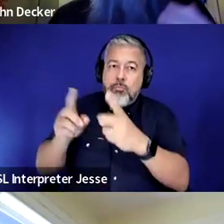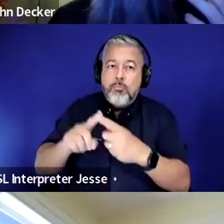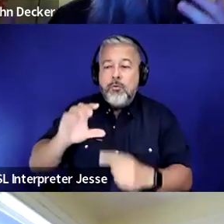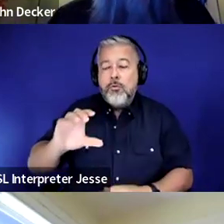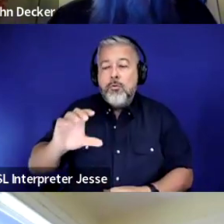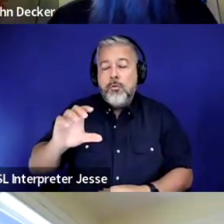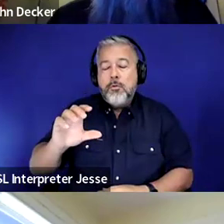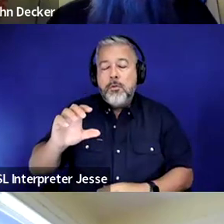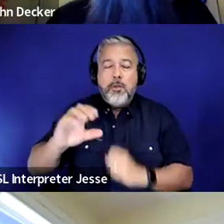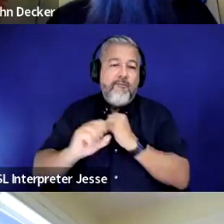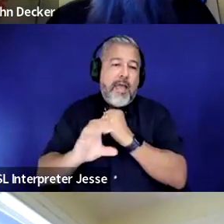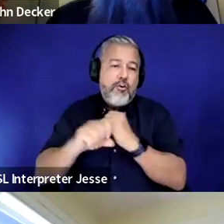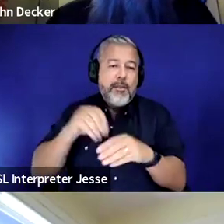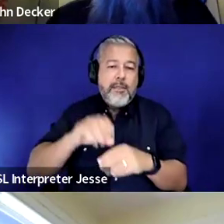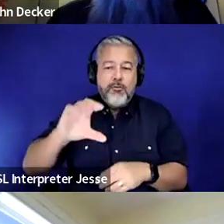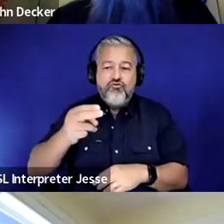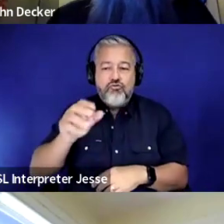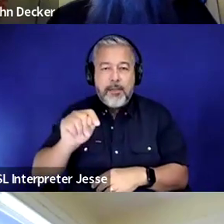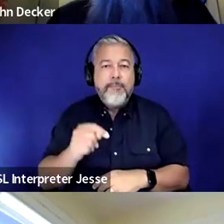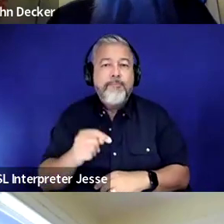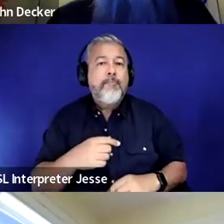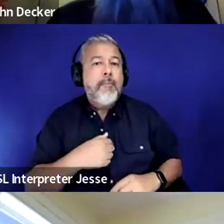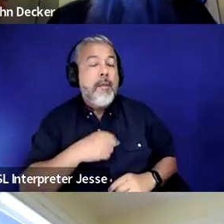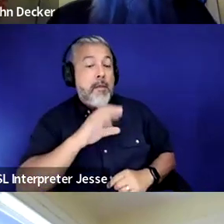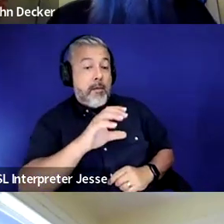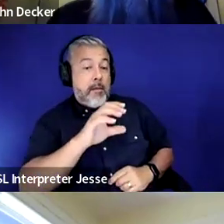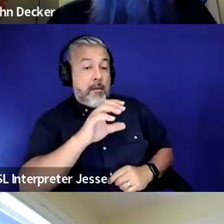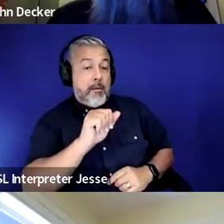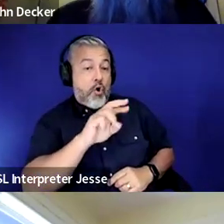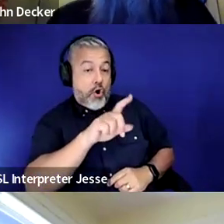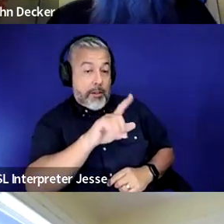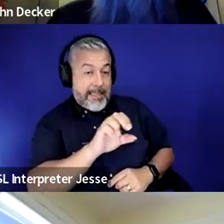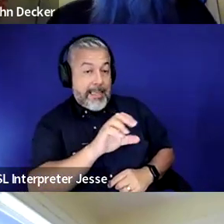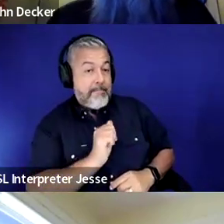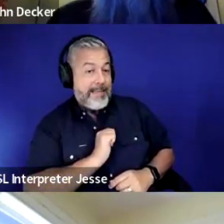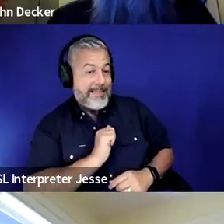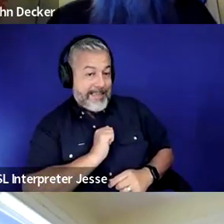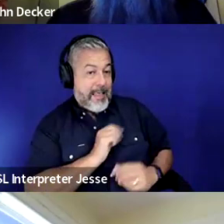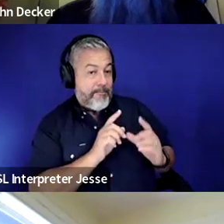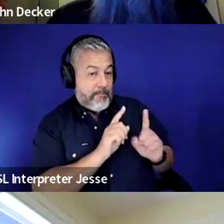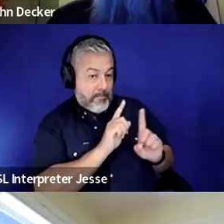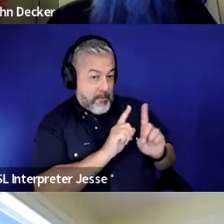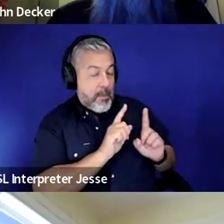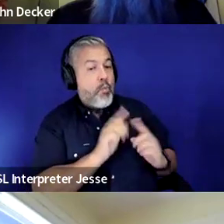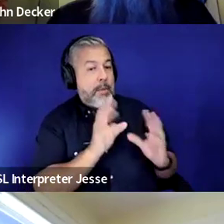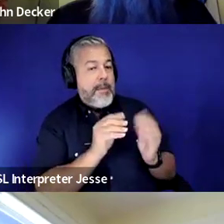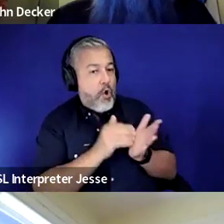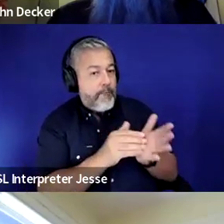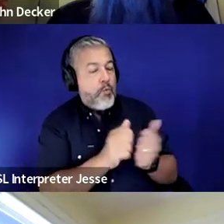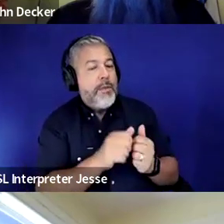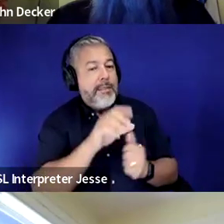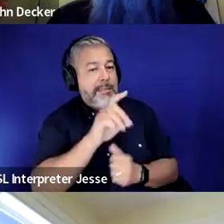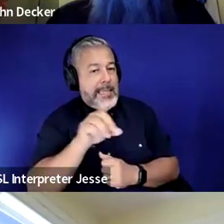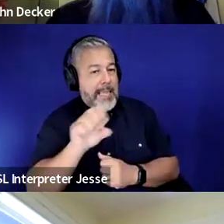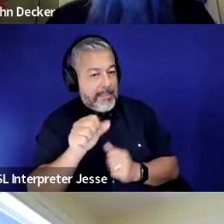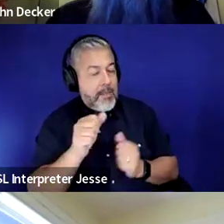Nothing other than, I mean, I'll just say, Carly and I meet ever so regularly with our friends at the Department of Developmental Services as it relates to the ongoing